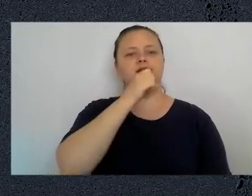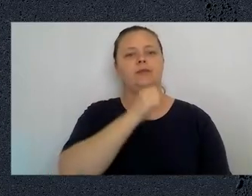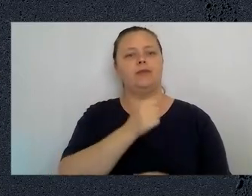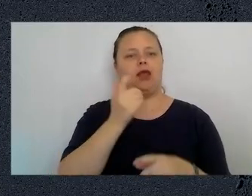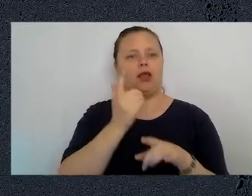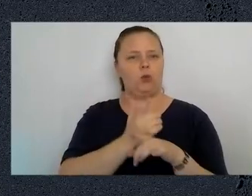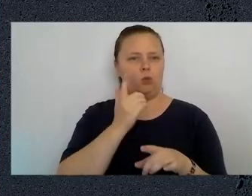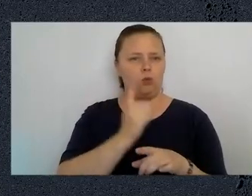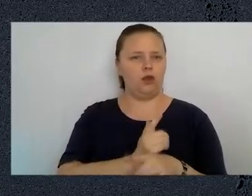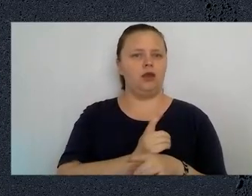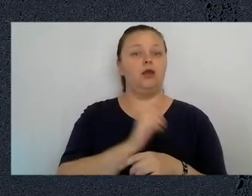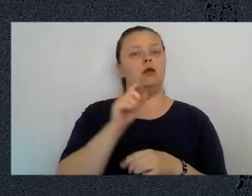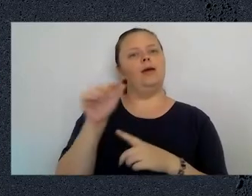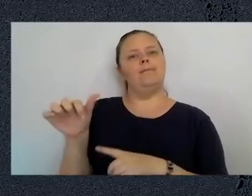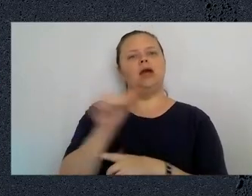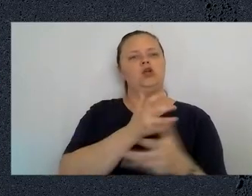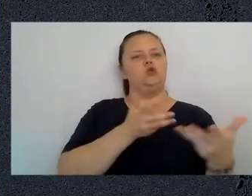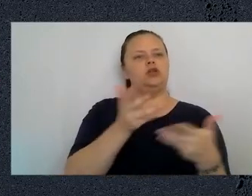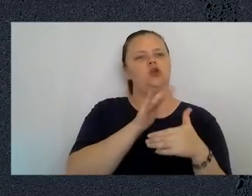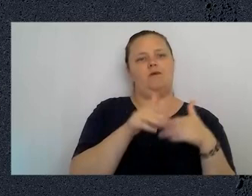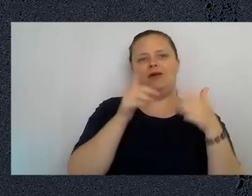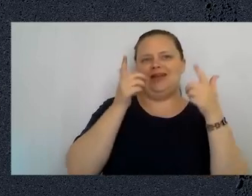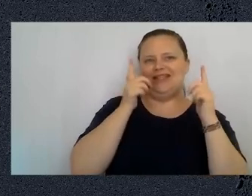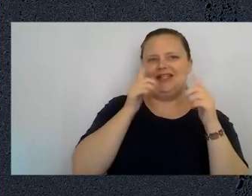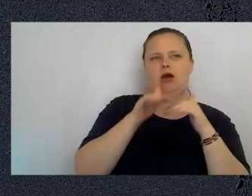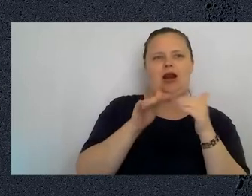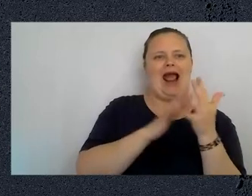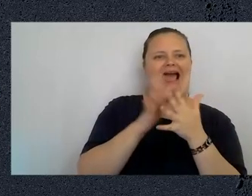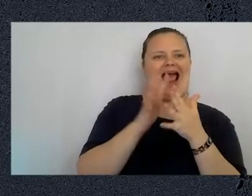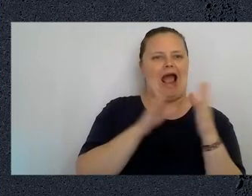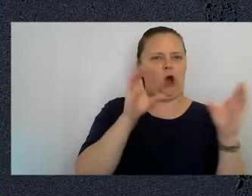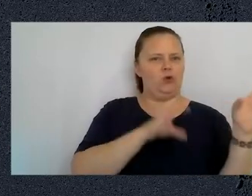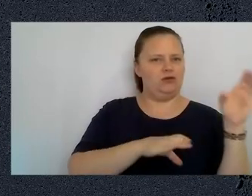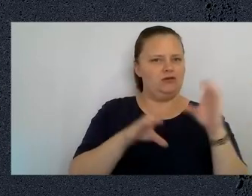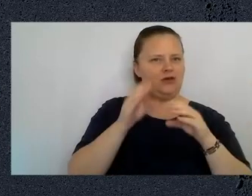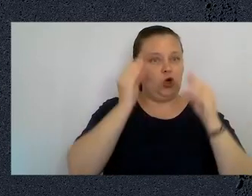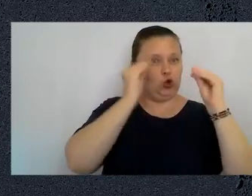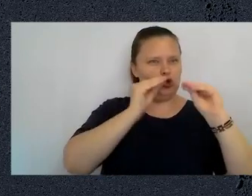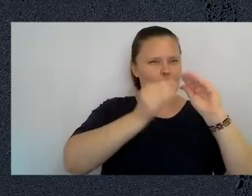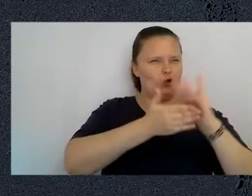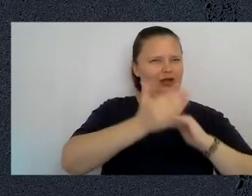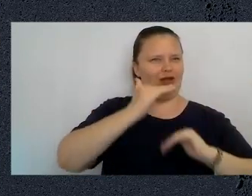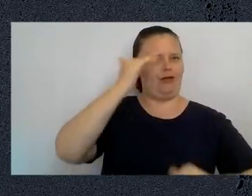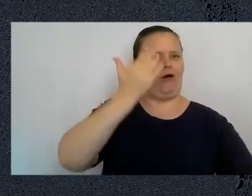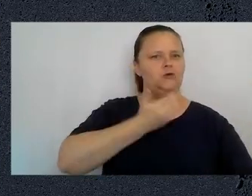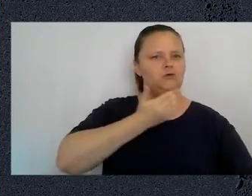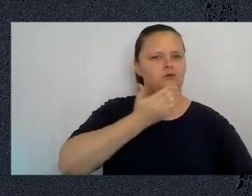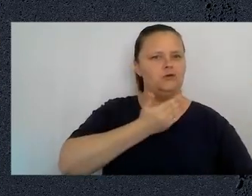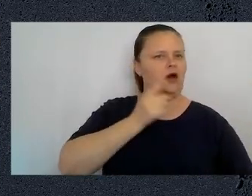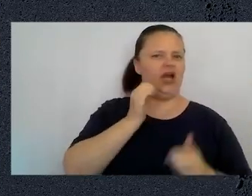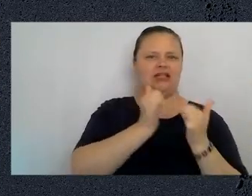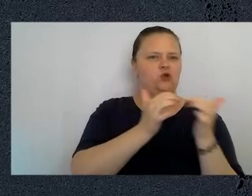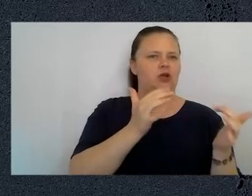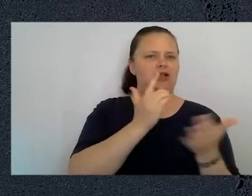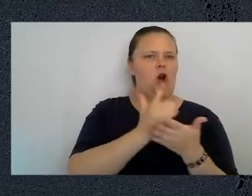Just going back to the discussion about teachers and how science is taught in high schools, I think I totally agree that for a lot of teachers, there's